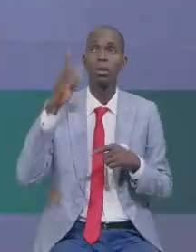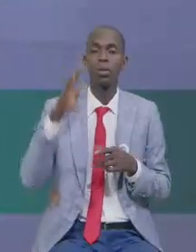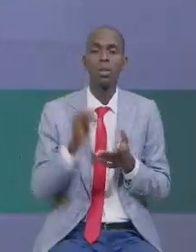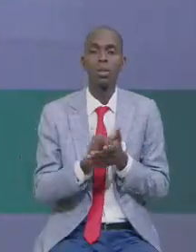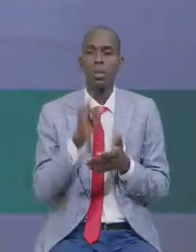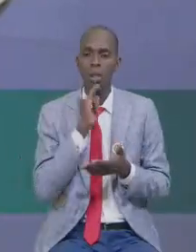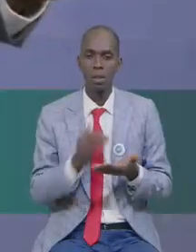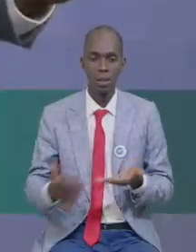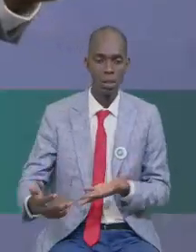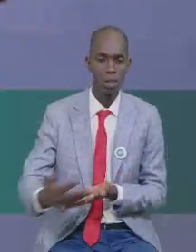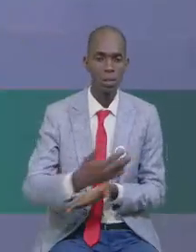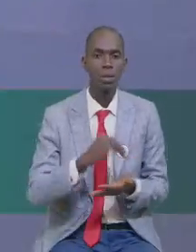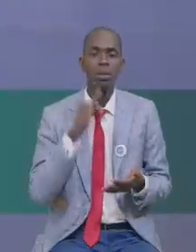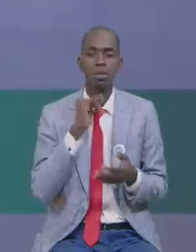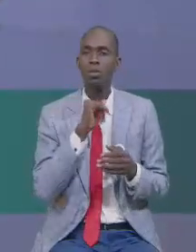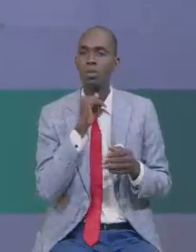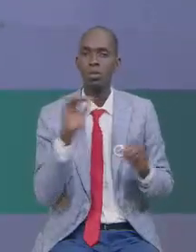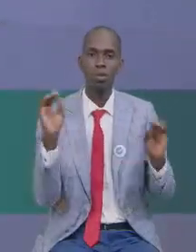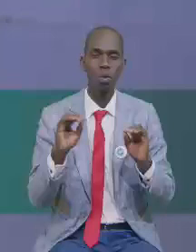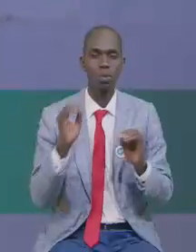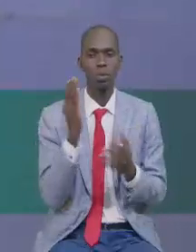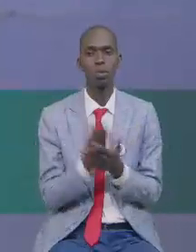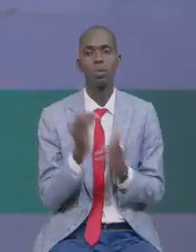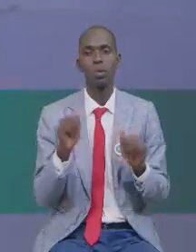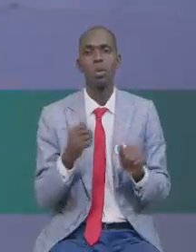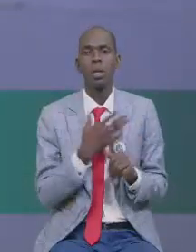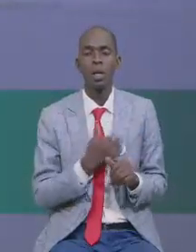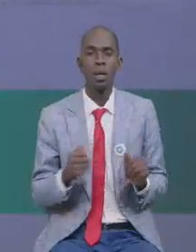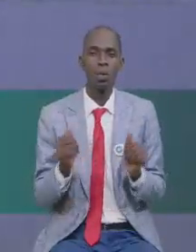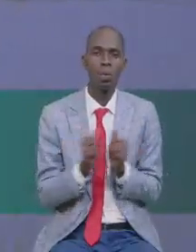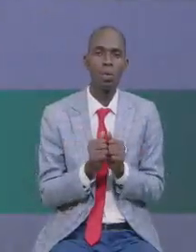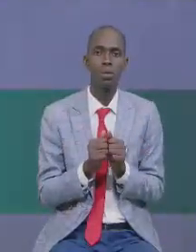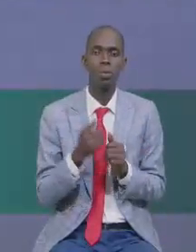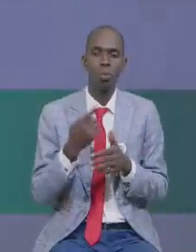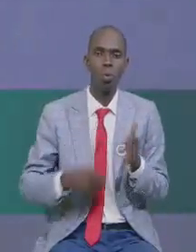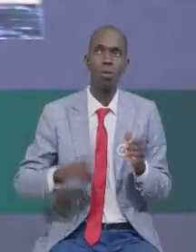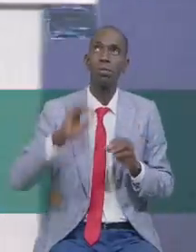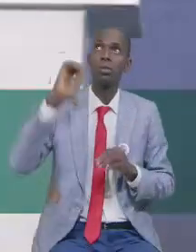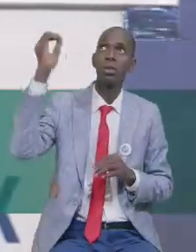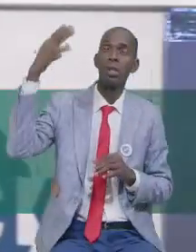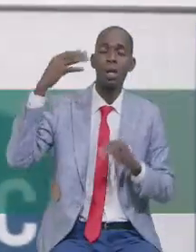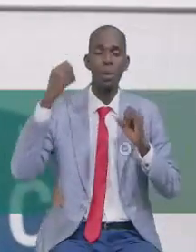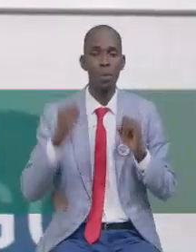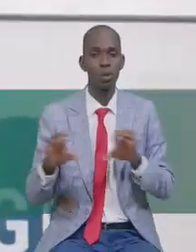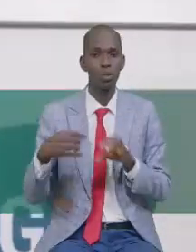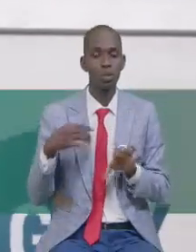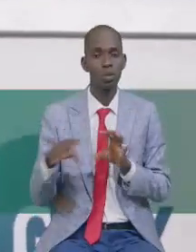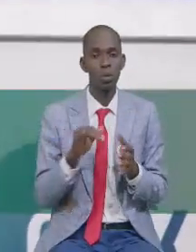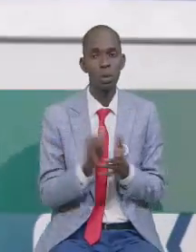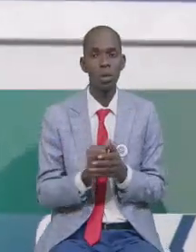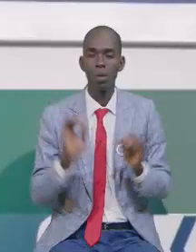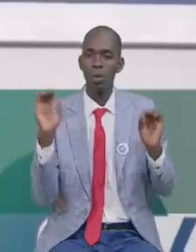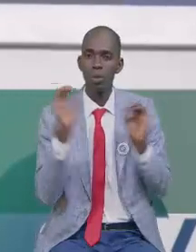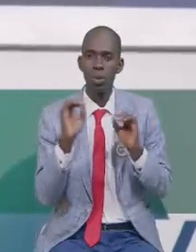is unstoppable. And with what grace and with what power do we do that? Unlimited grace